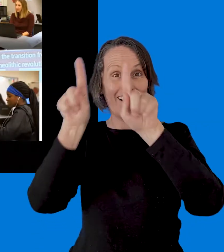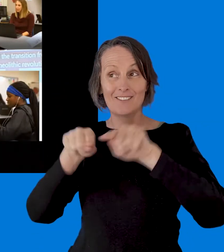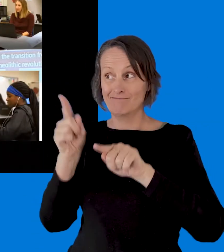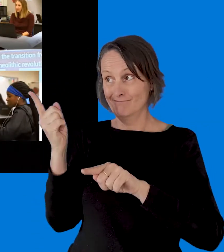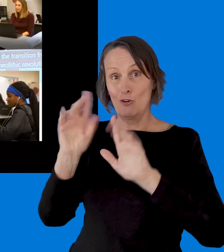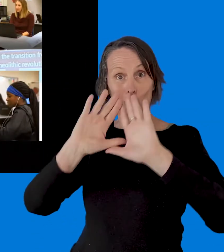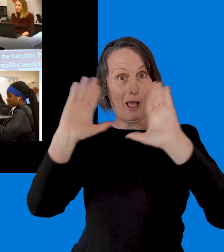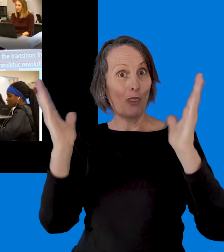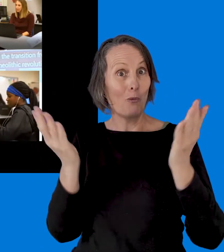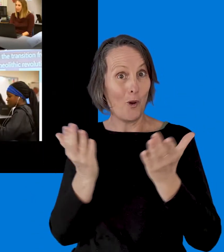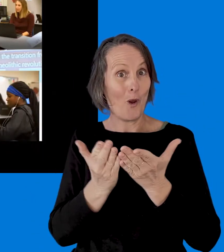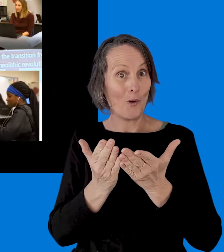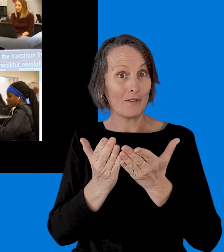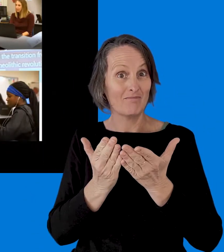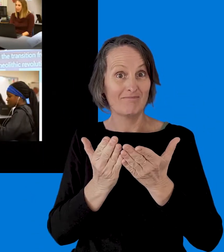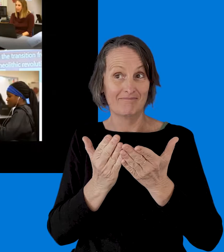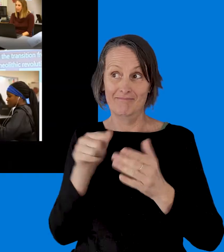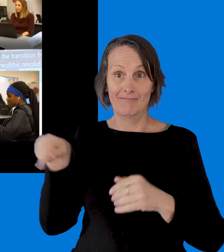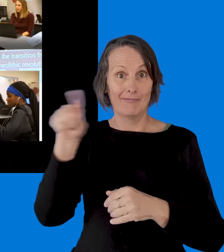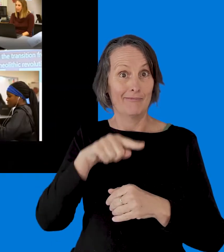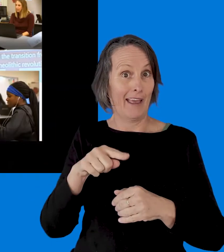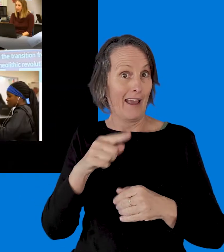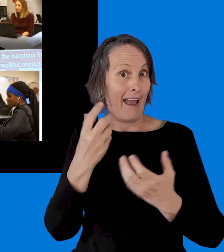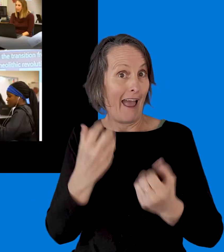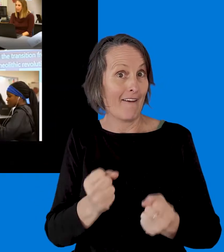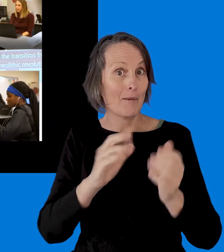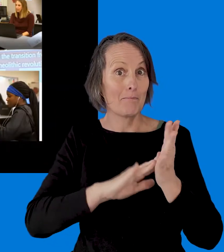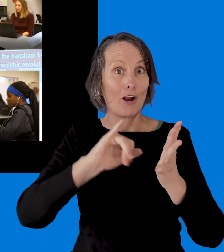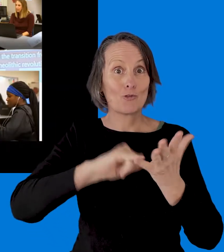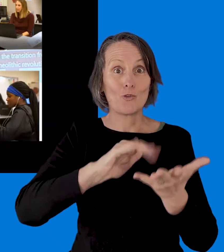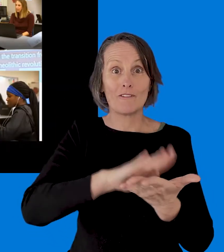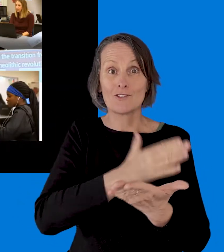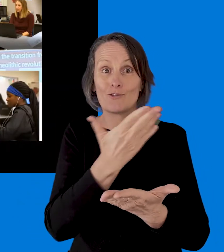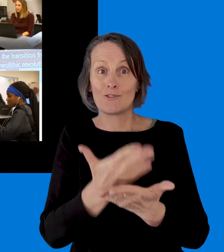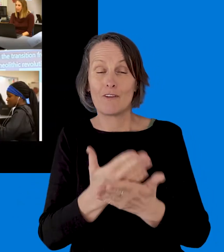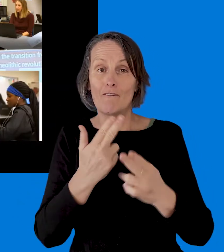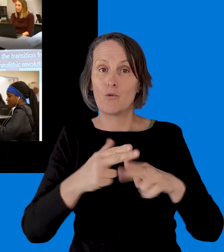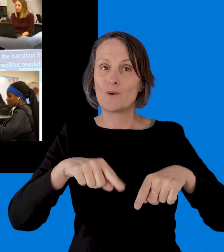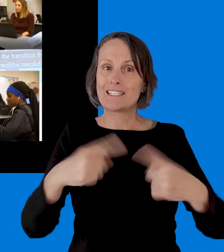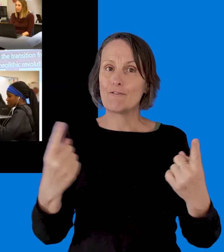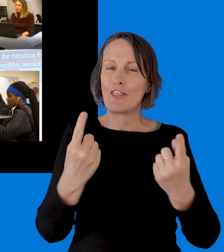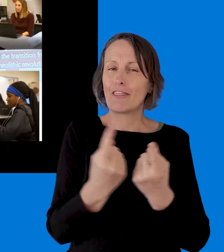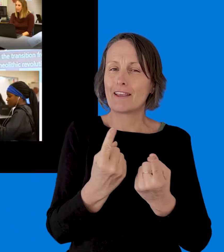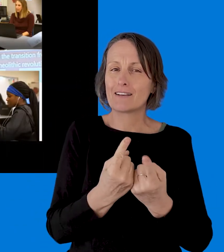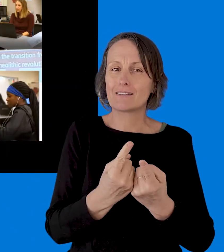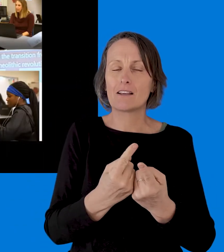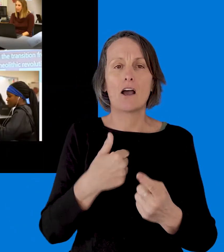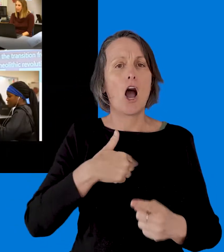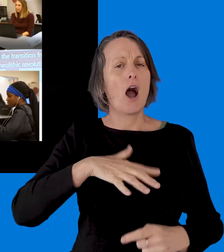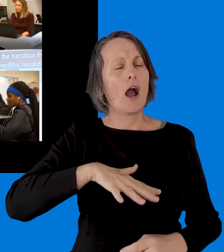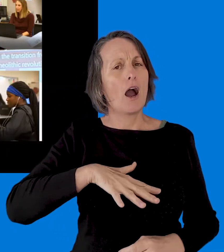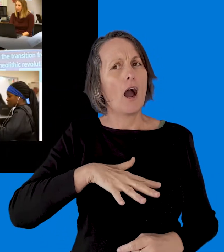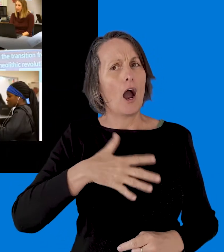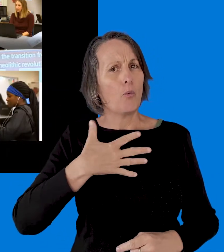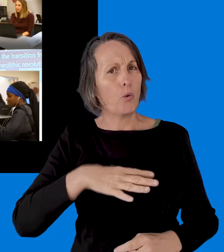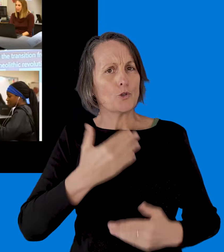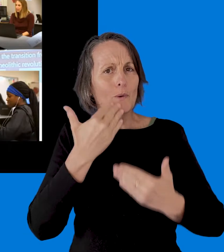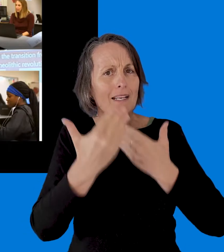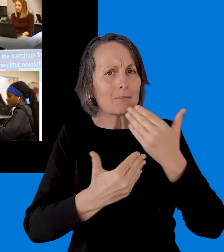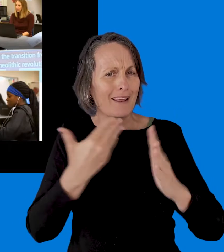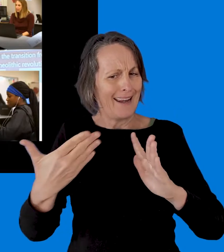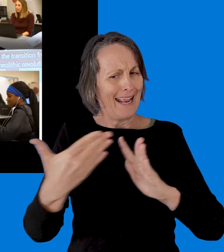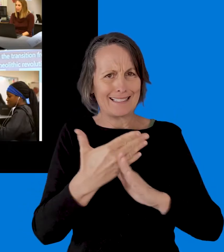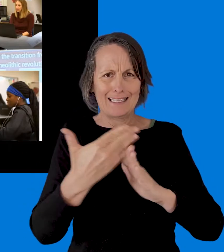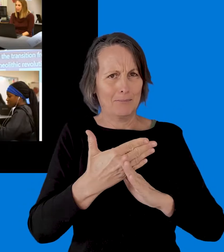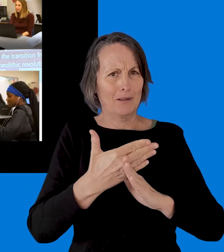around the world, in fact, that are using Microsoft Translator for various kinds of engagements. Now, I don't want to